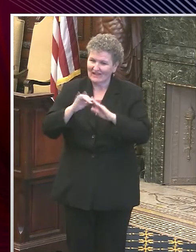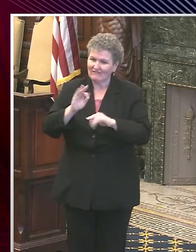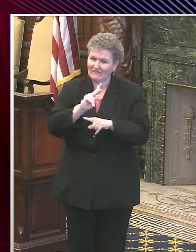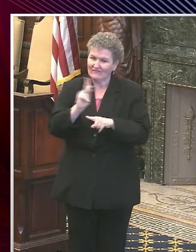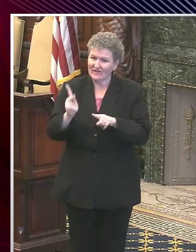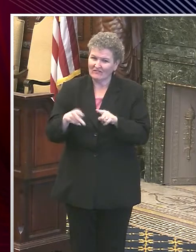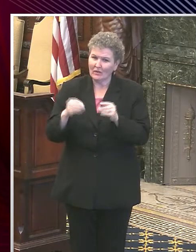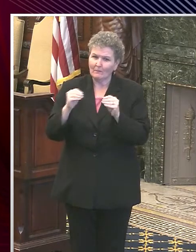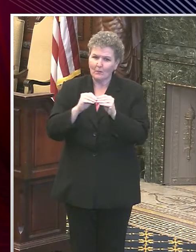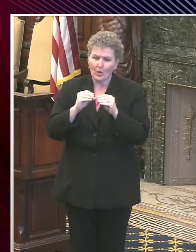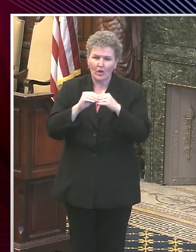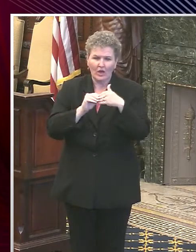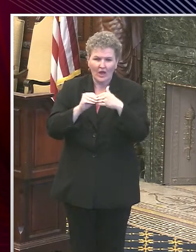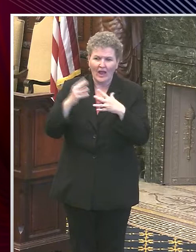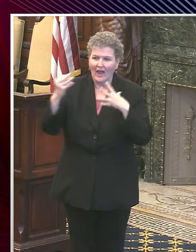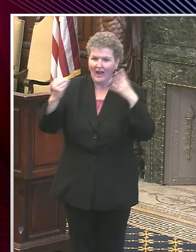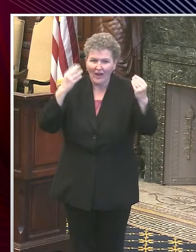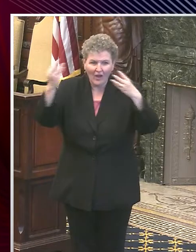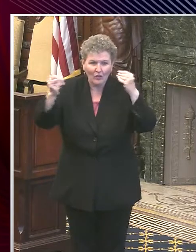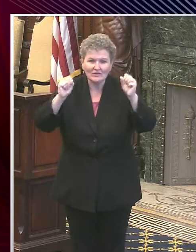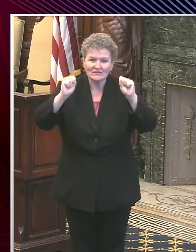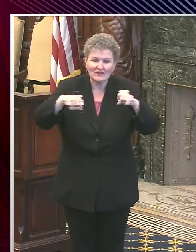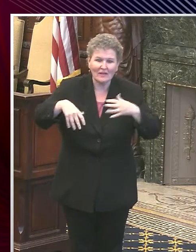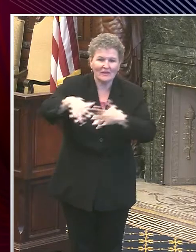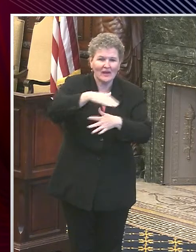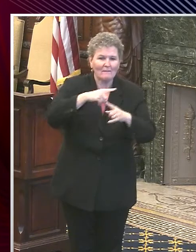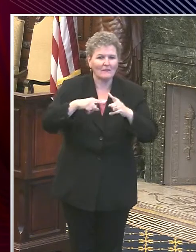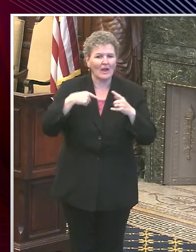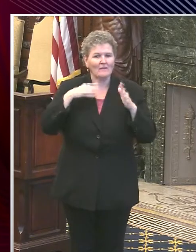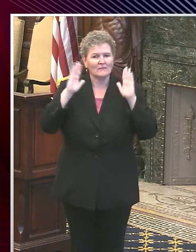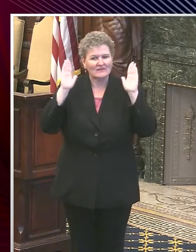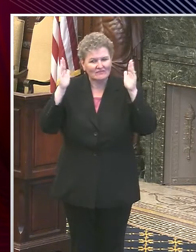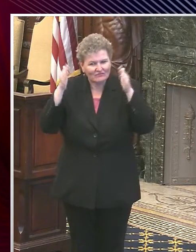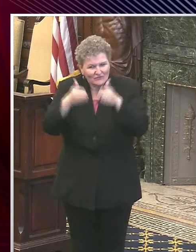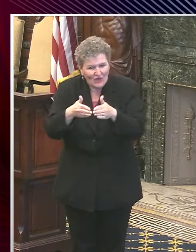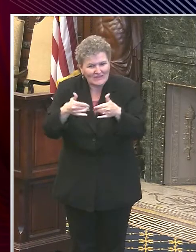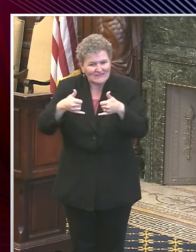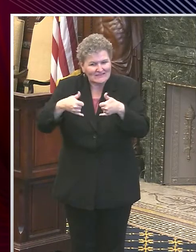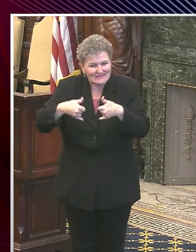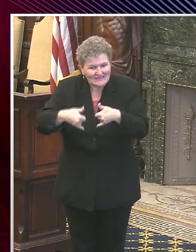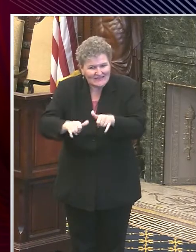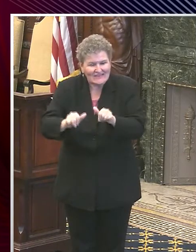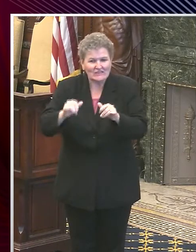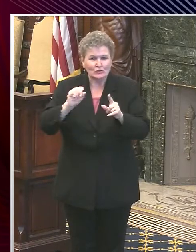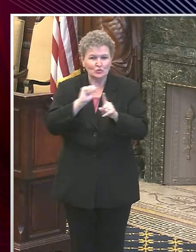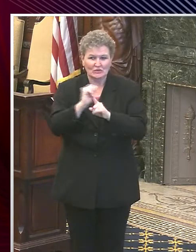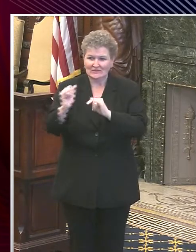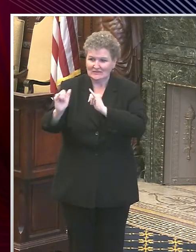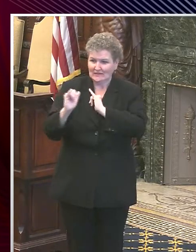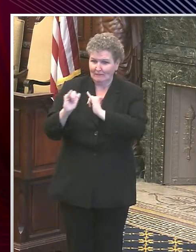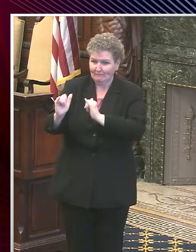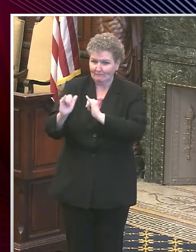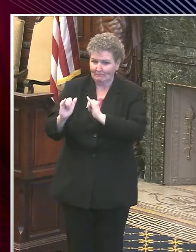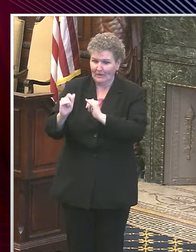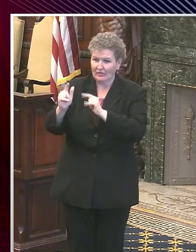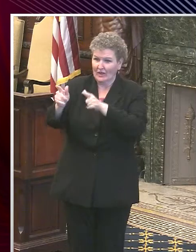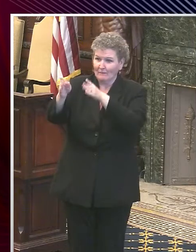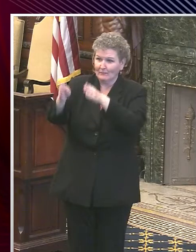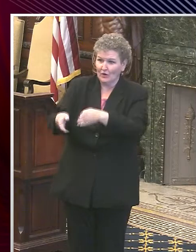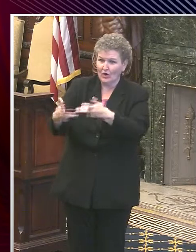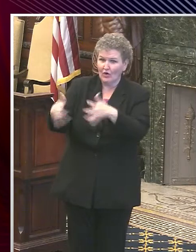virus is still here and we must remain vigilant. So if you find yourself in a similar situation, exposed to someone who tests positive, do the right